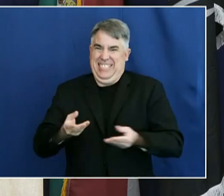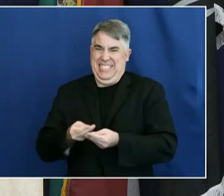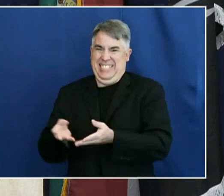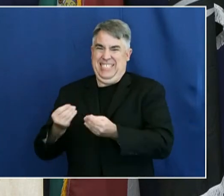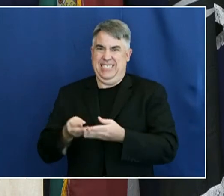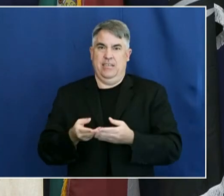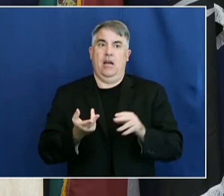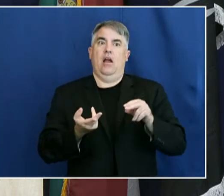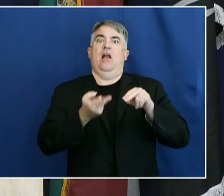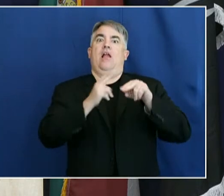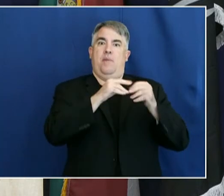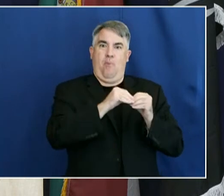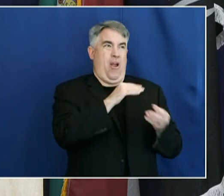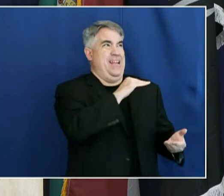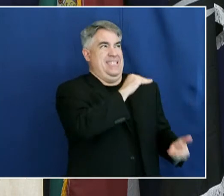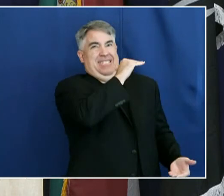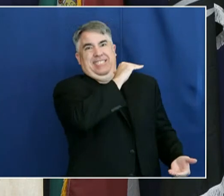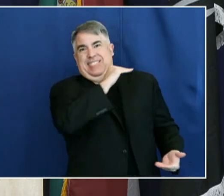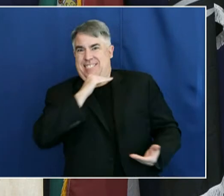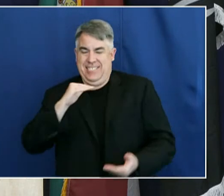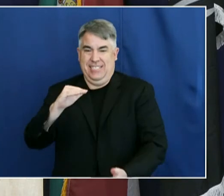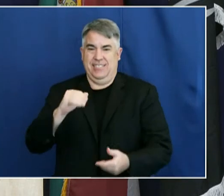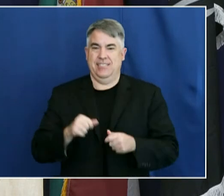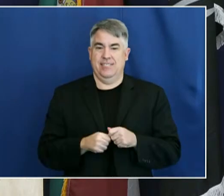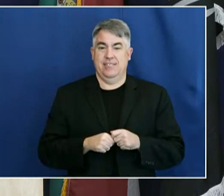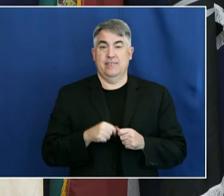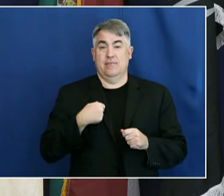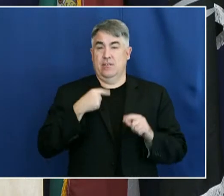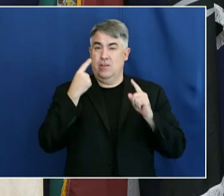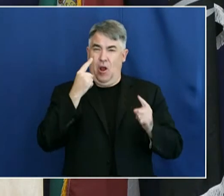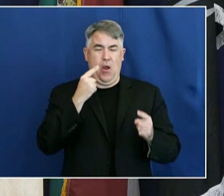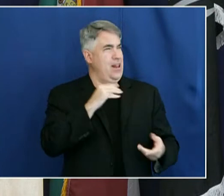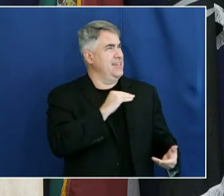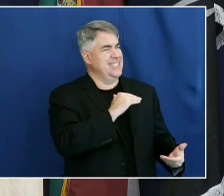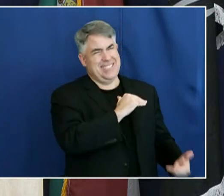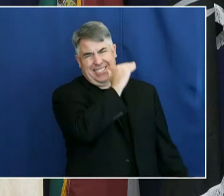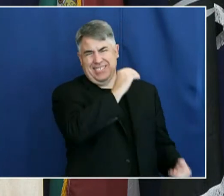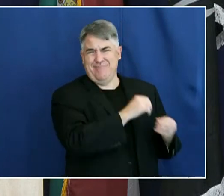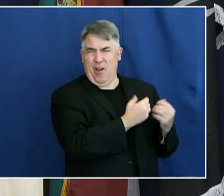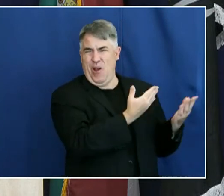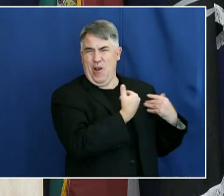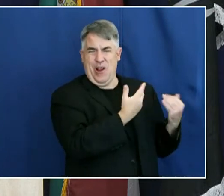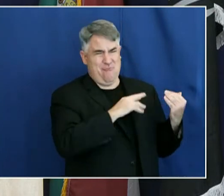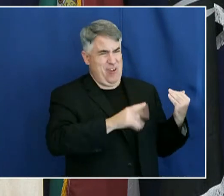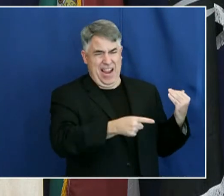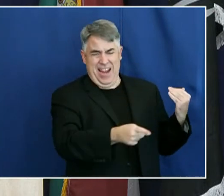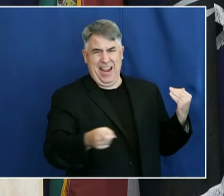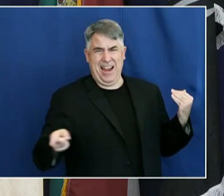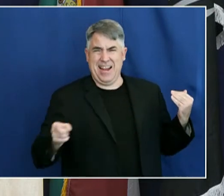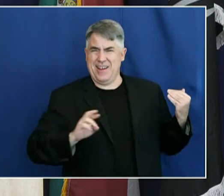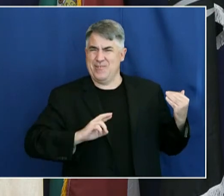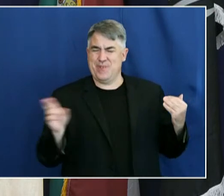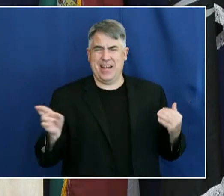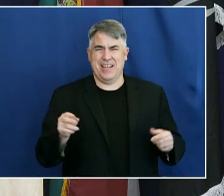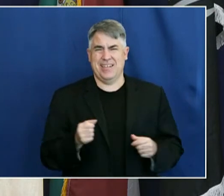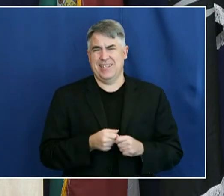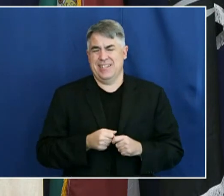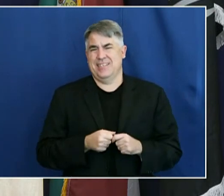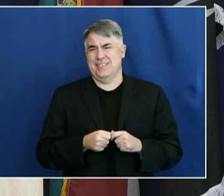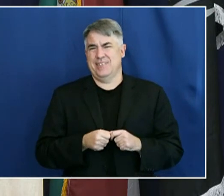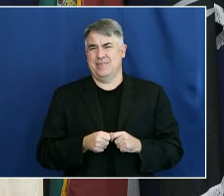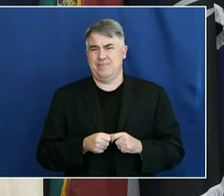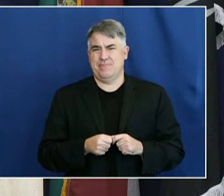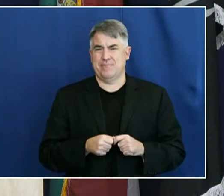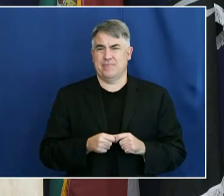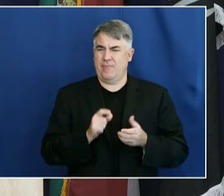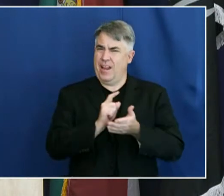new vaccines. We would like to see much larger jumps, and we certainly have much more capacity. But again, we are building week over week and